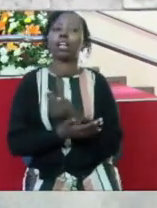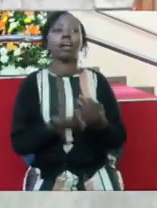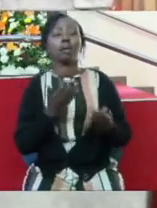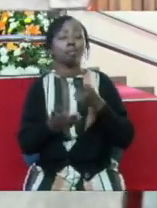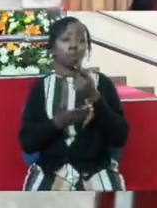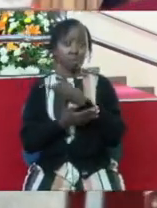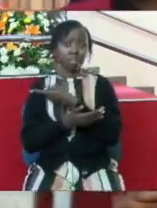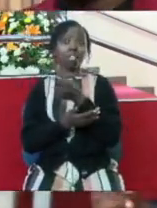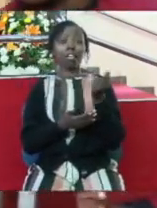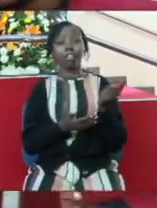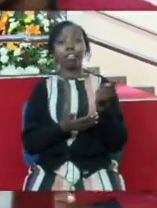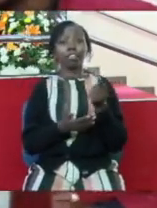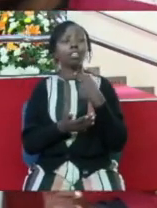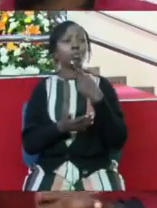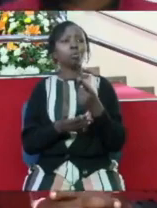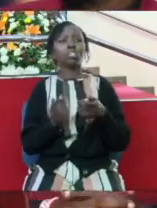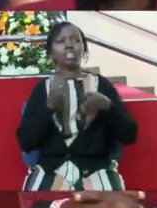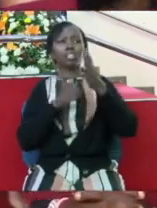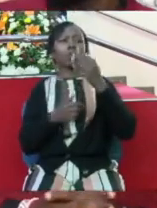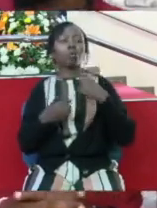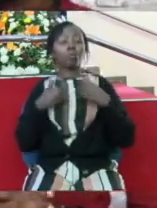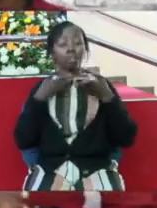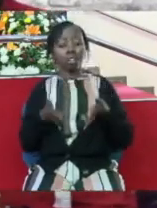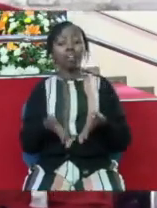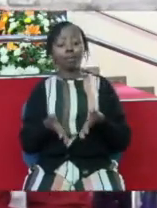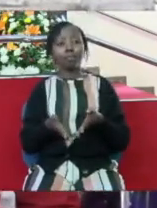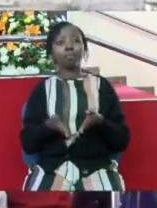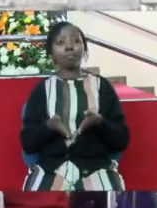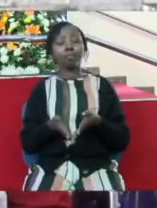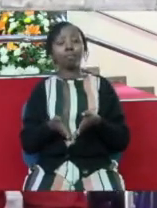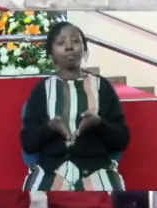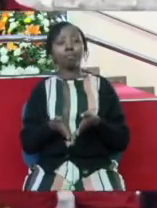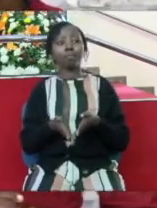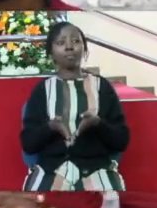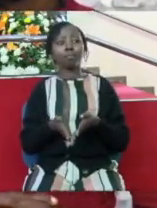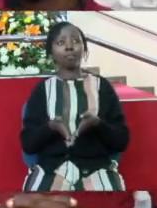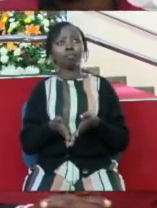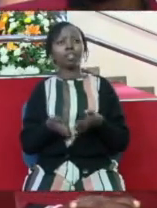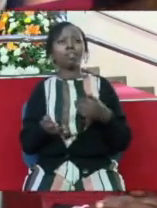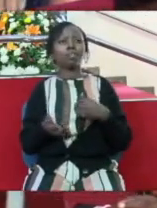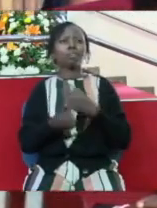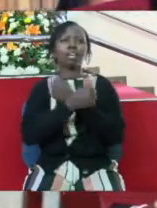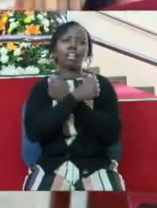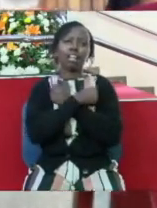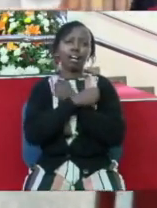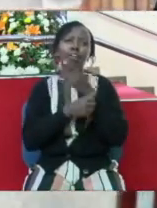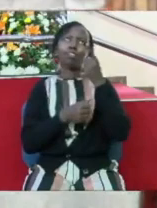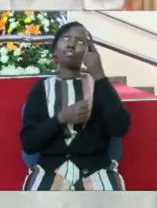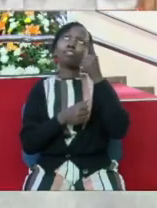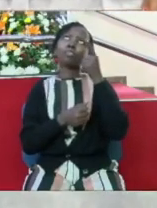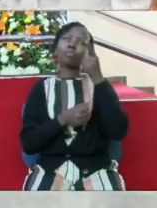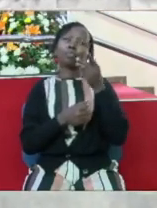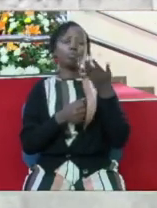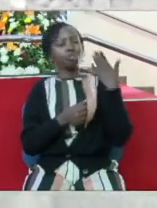Uko pale. And you're telling God, here I am. Unaambia Mungu ndiye niko hapa. I used to love you, Lord. Nilikujua na kupenda Bwana.